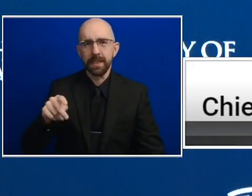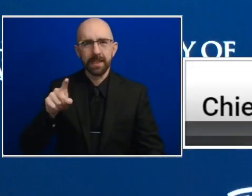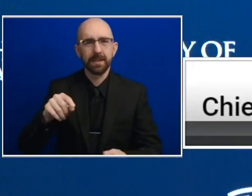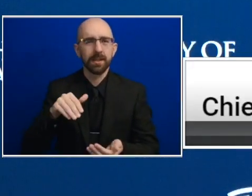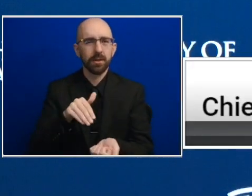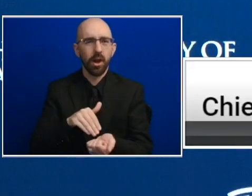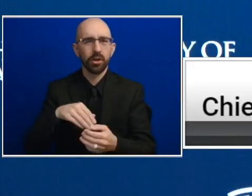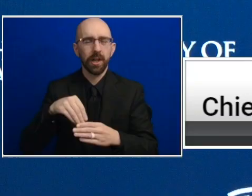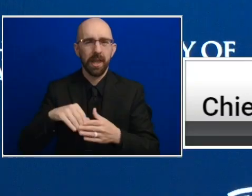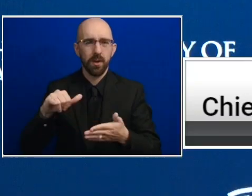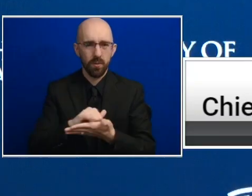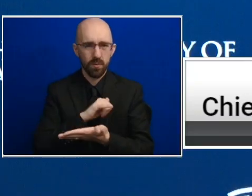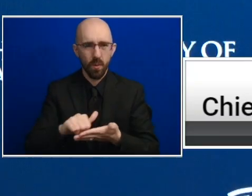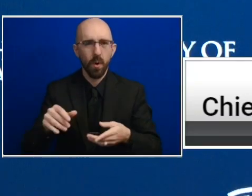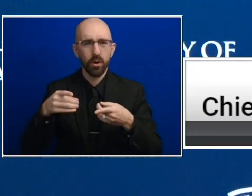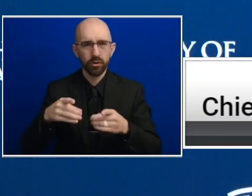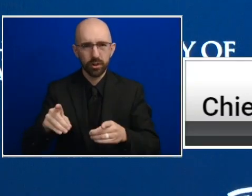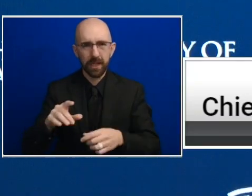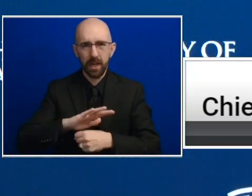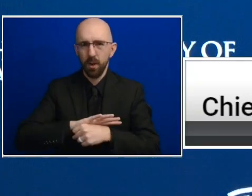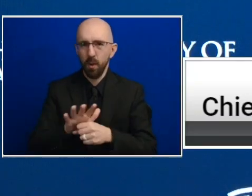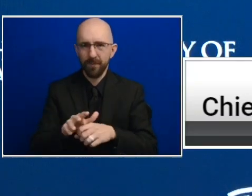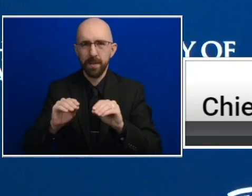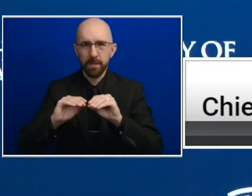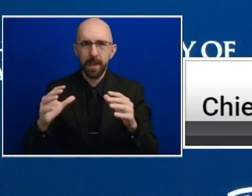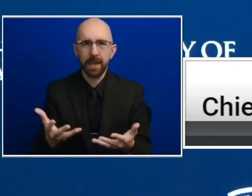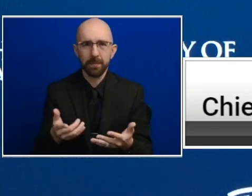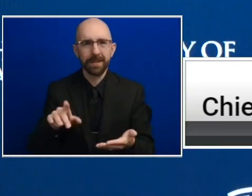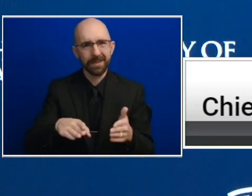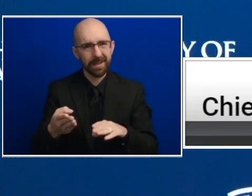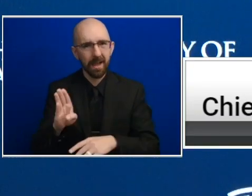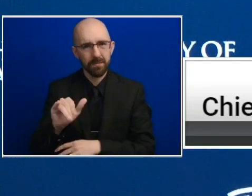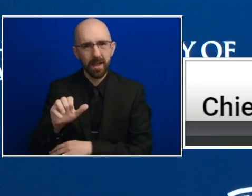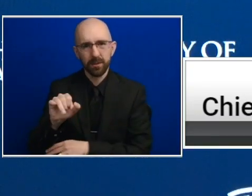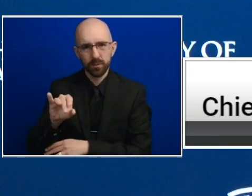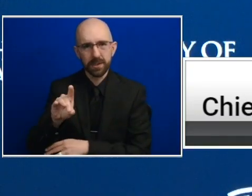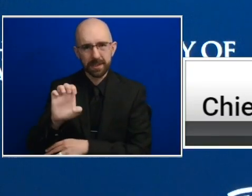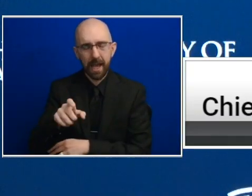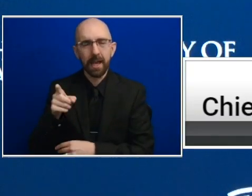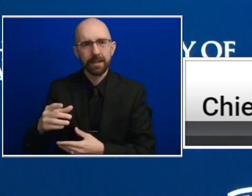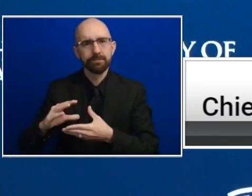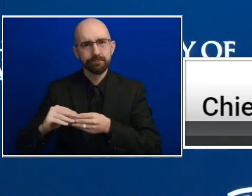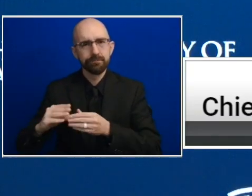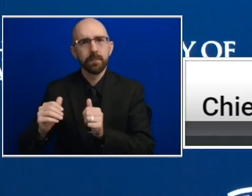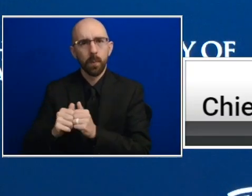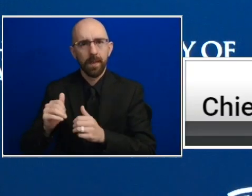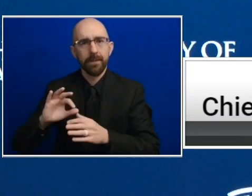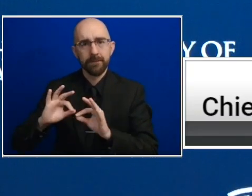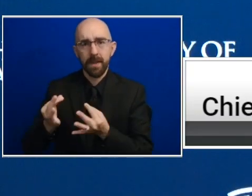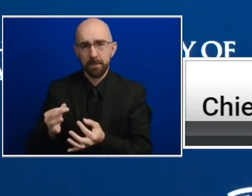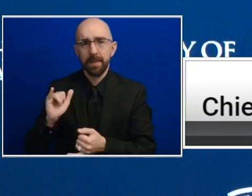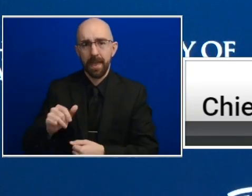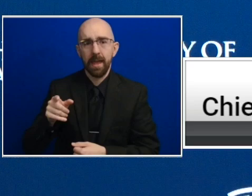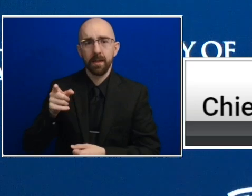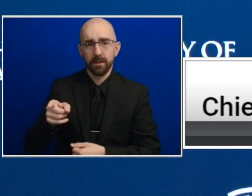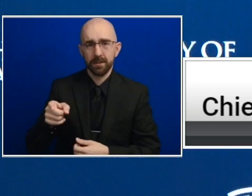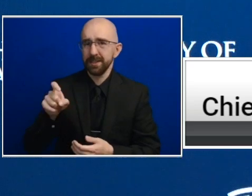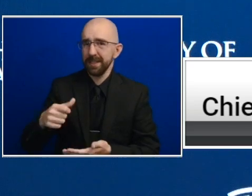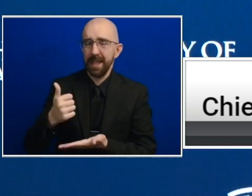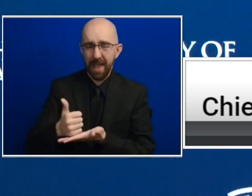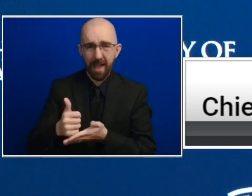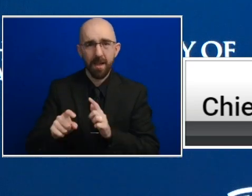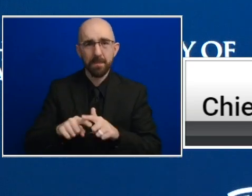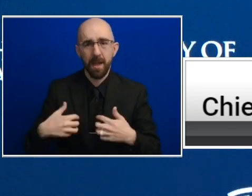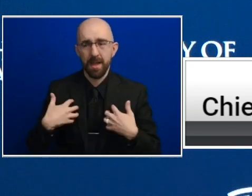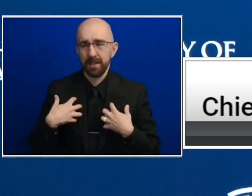lines during the COVID pandemic and who died by suicide. And she had shared with her family that she knew she needed help, but she was afraid to